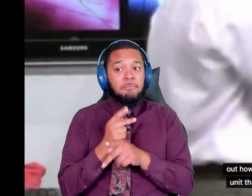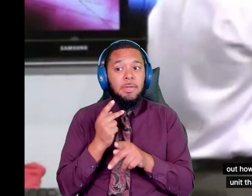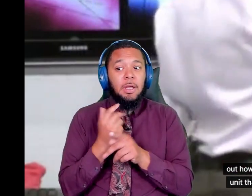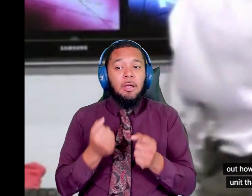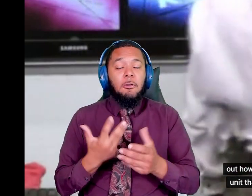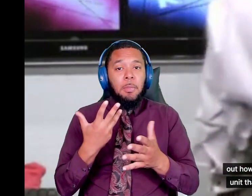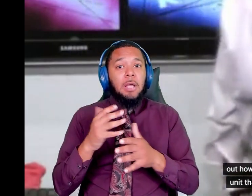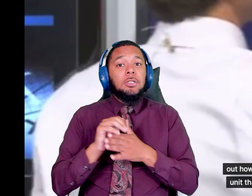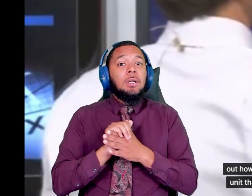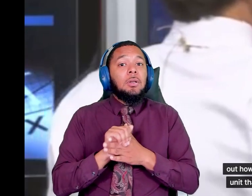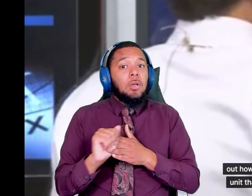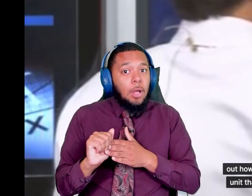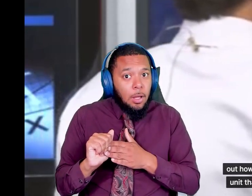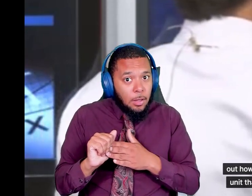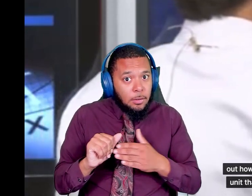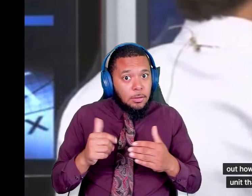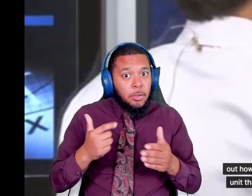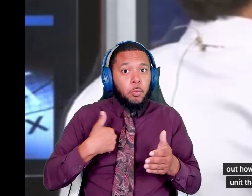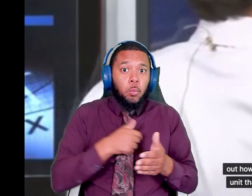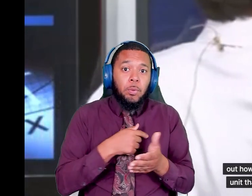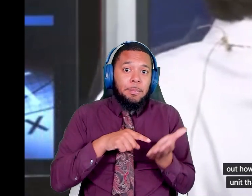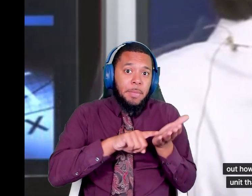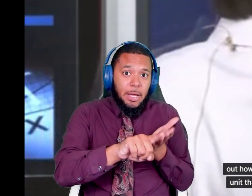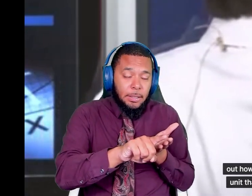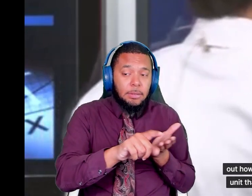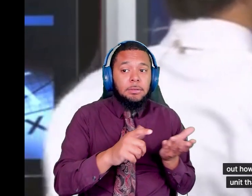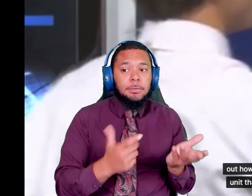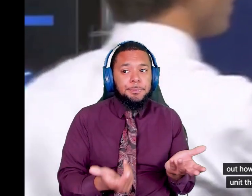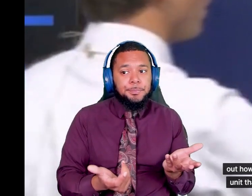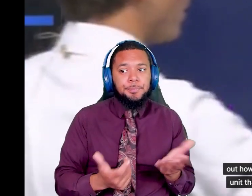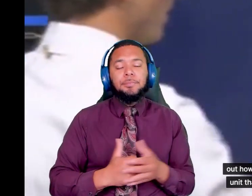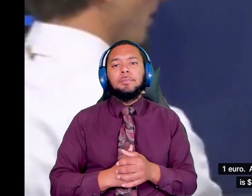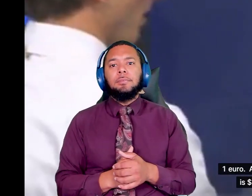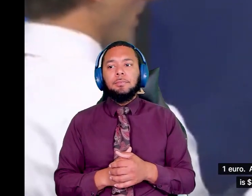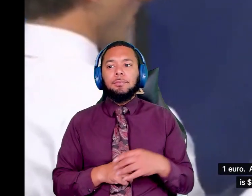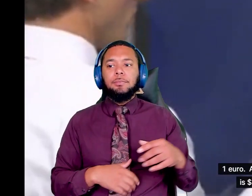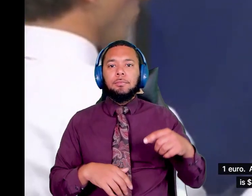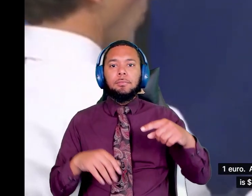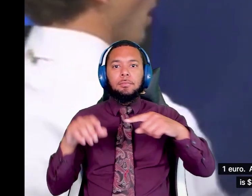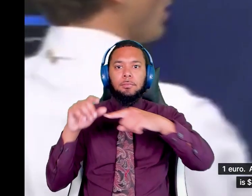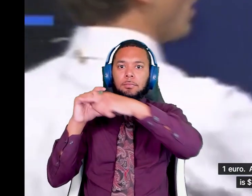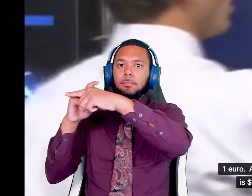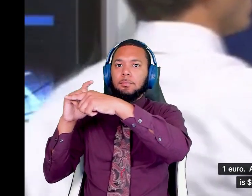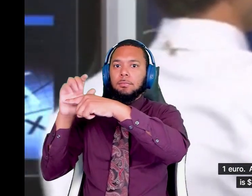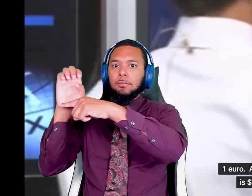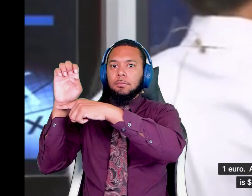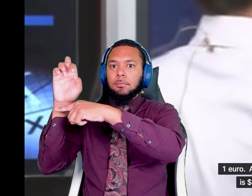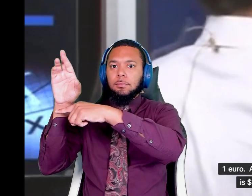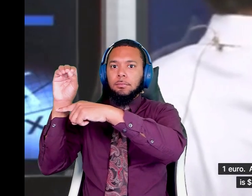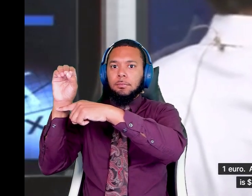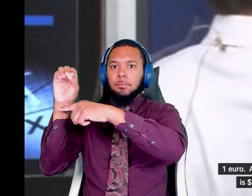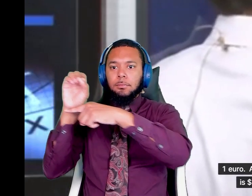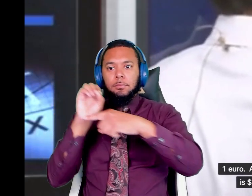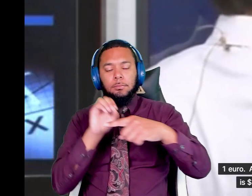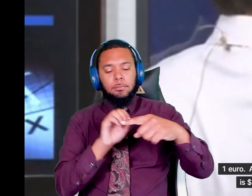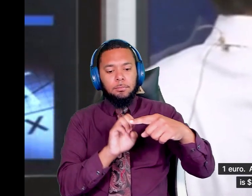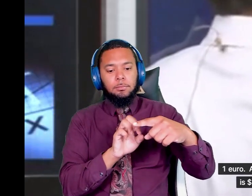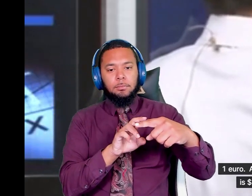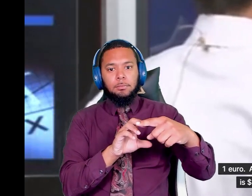dollars. So the unit that we want on the denominator is 1 euro.